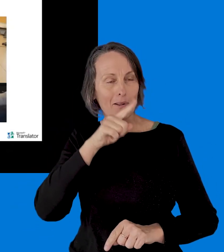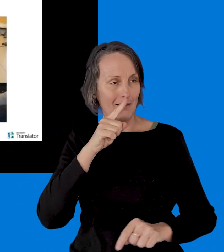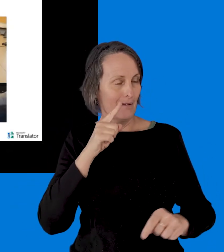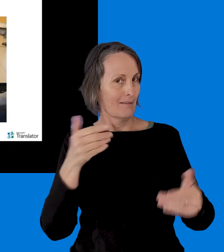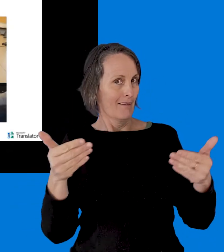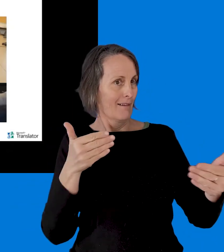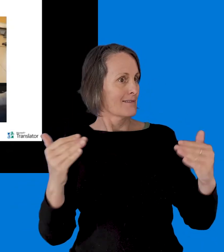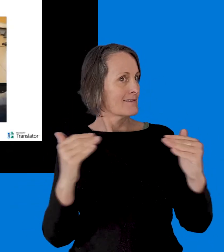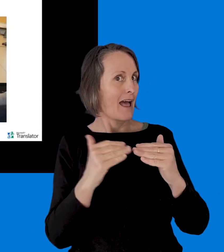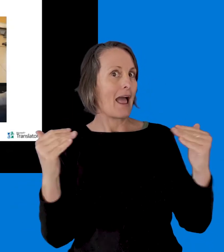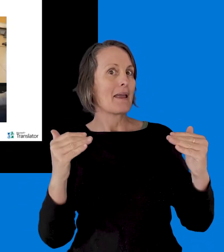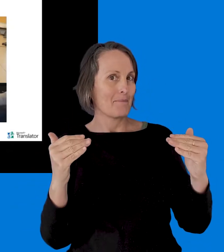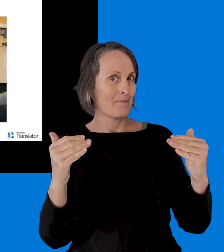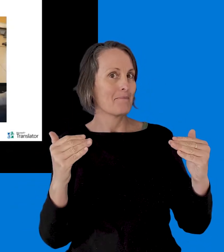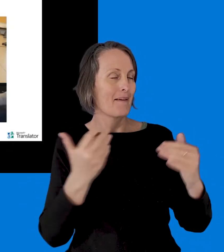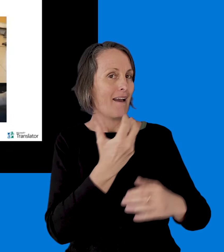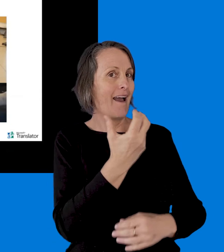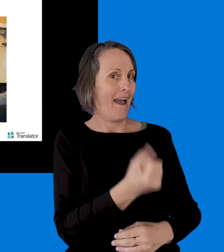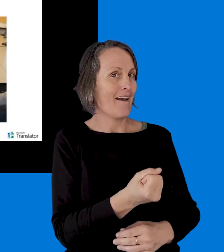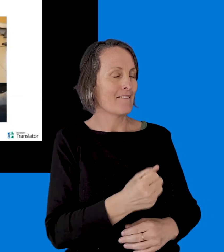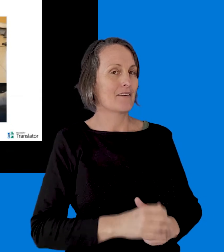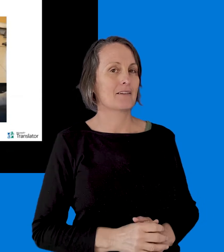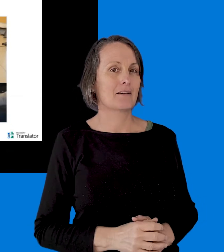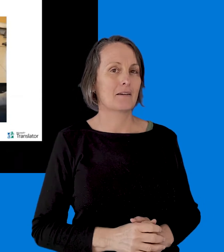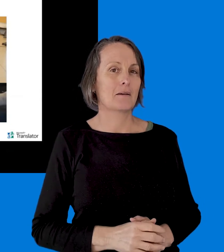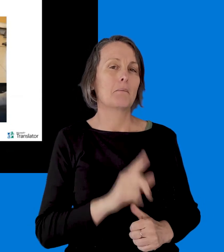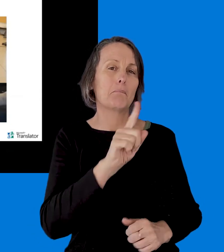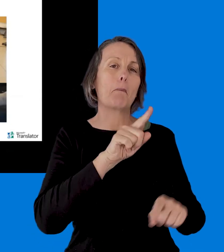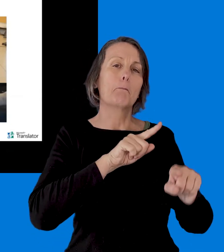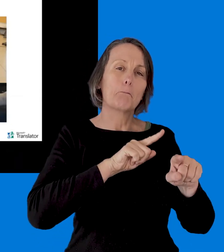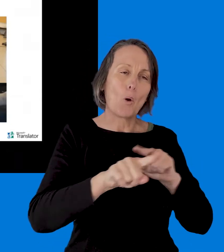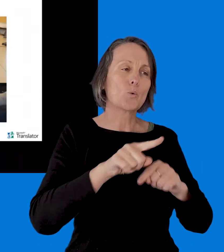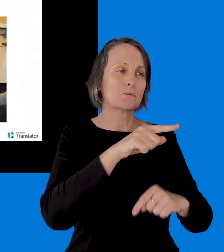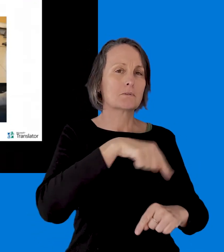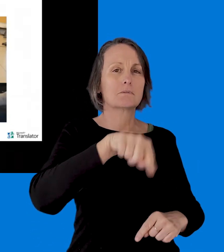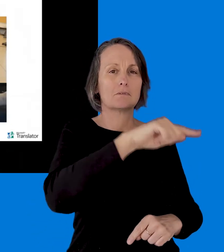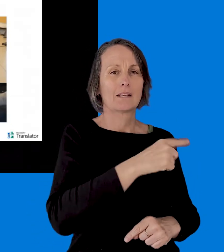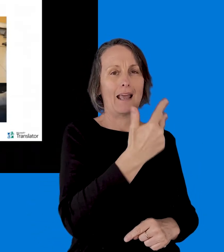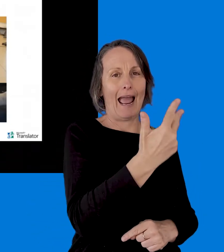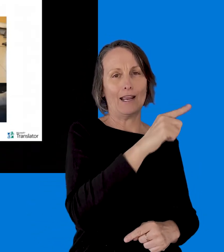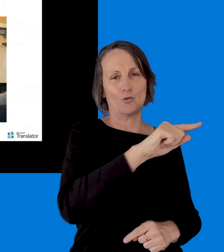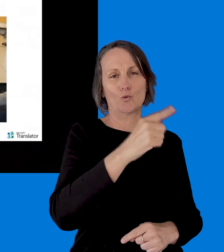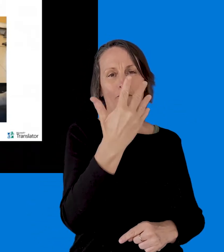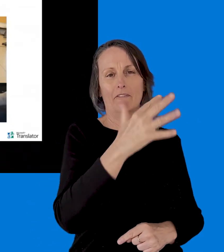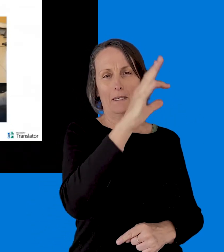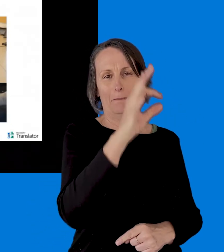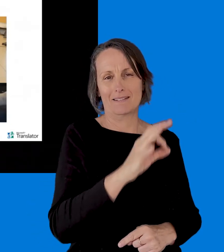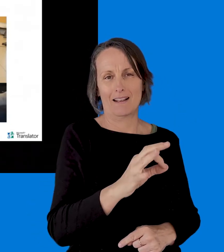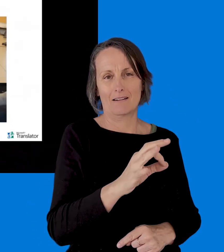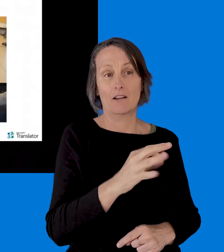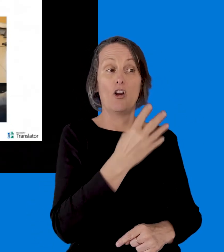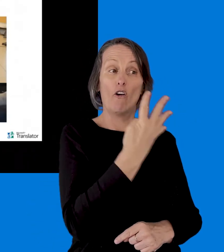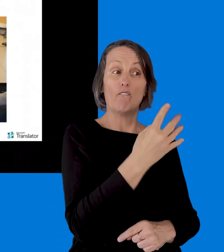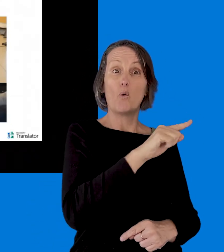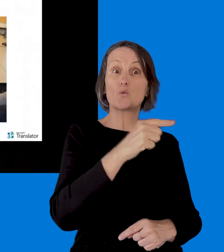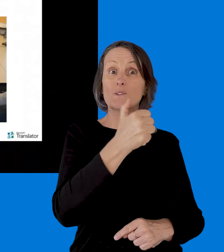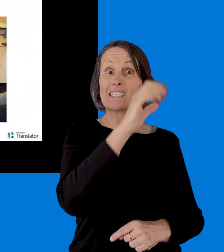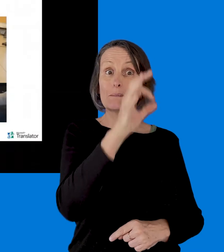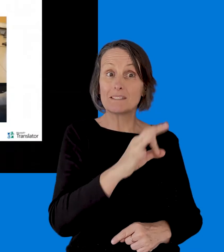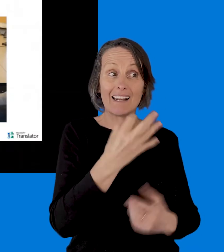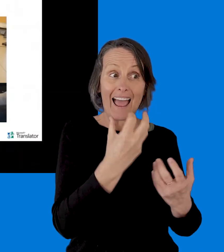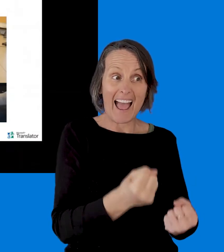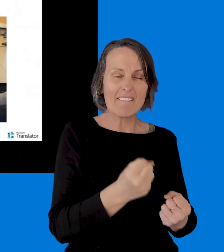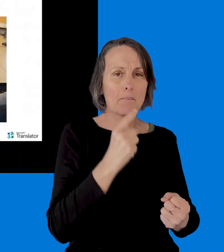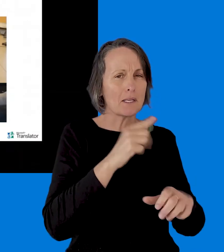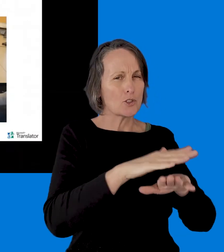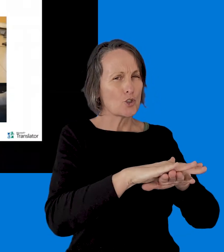human captioning. These tend to be slower, so they're not in production. Our production models are very fast. These have an error rate of around,